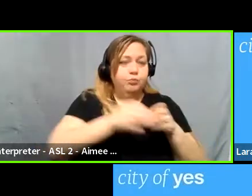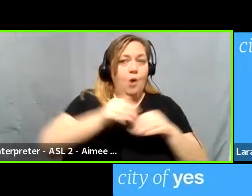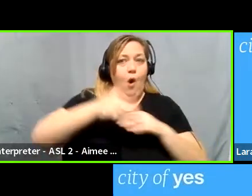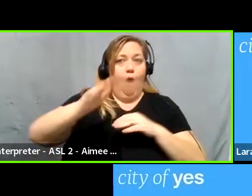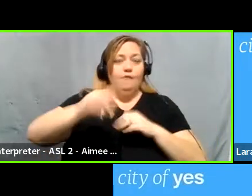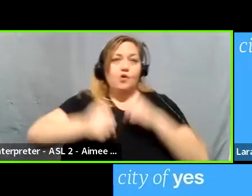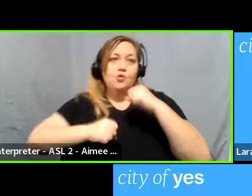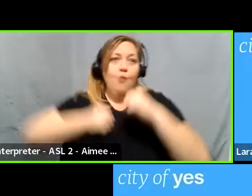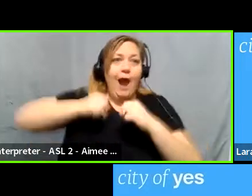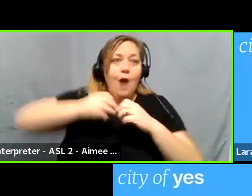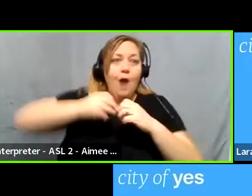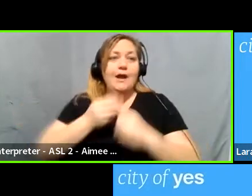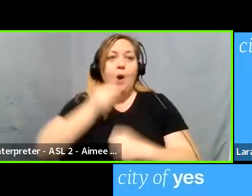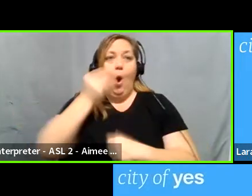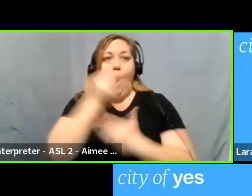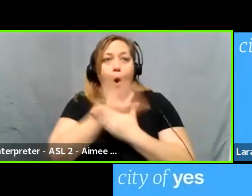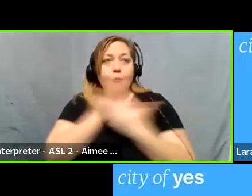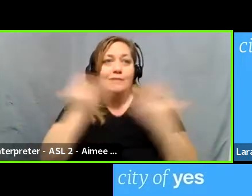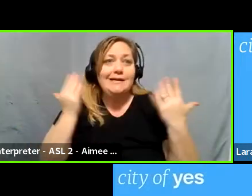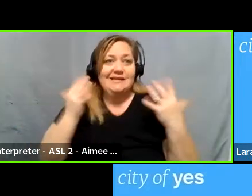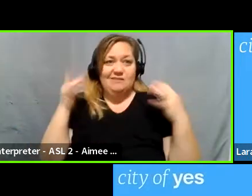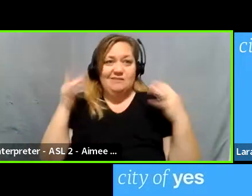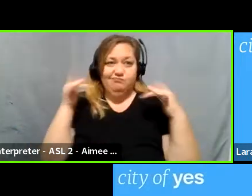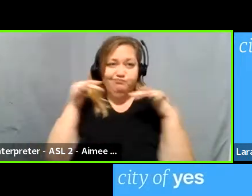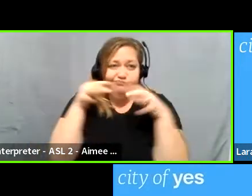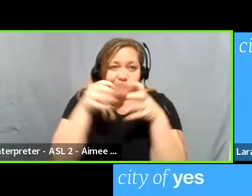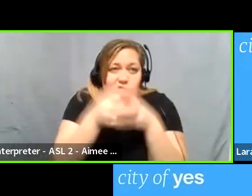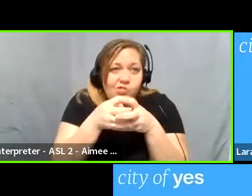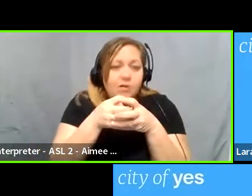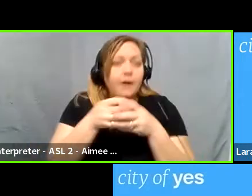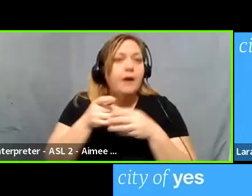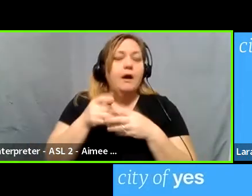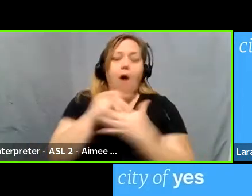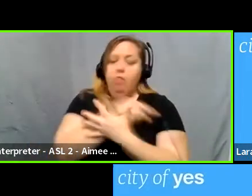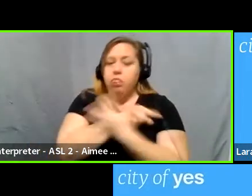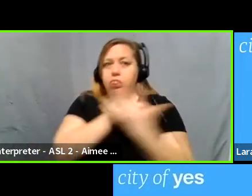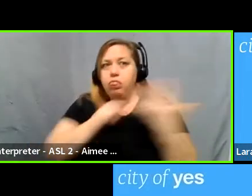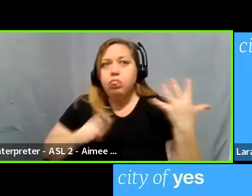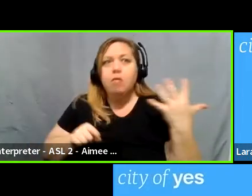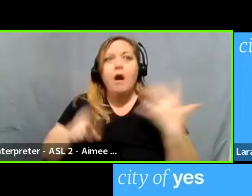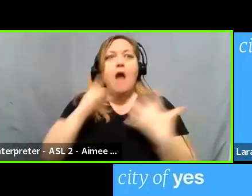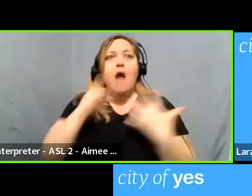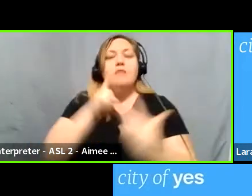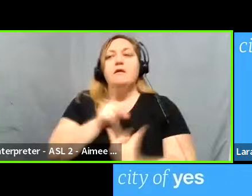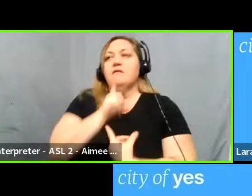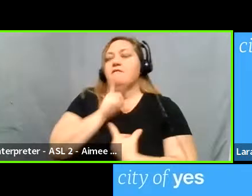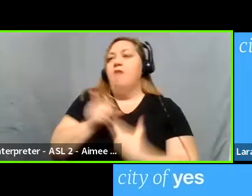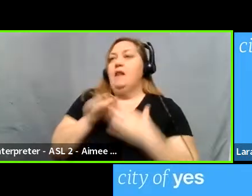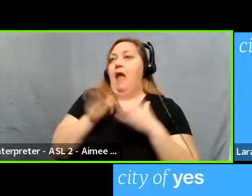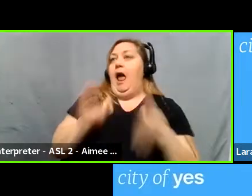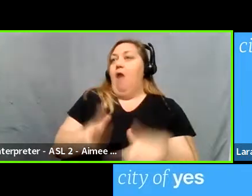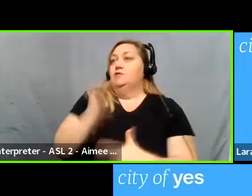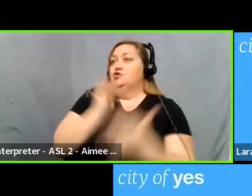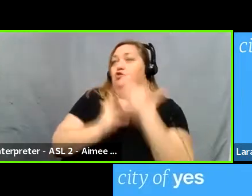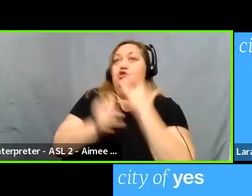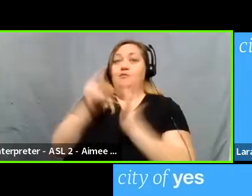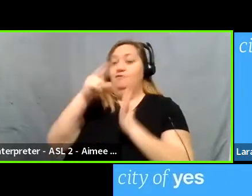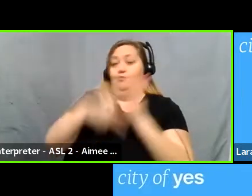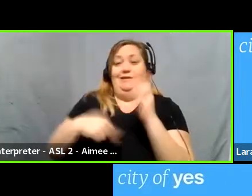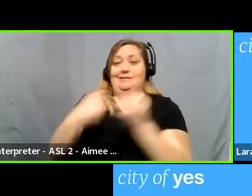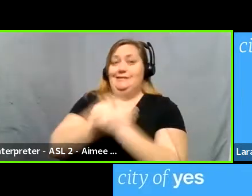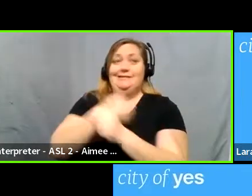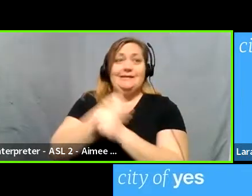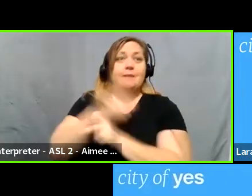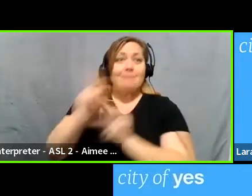it's homelessness. And so, I mean, I think that the fact that the housing shortage, you don't have to like read the statistics,